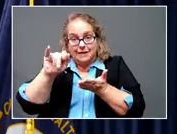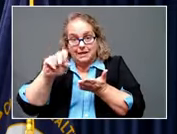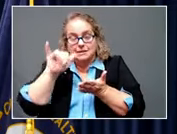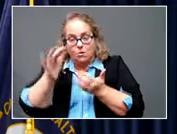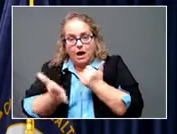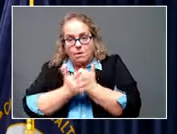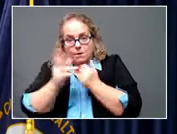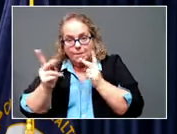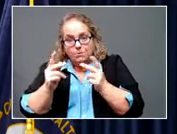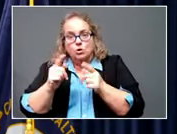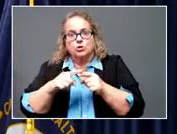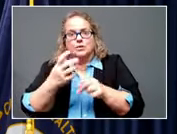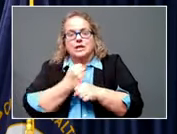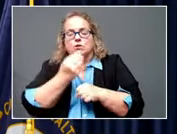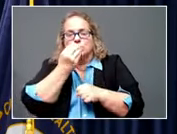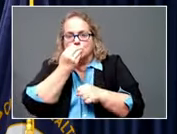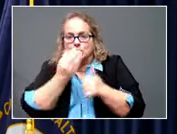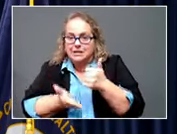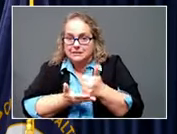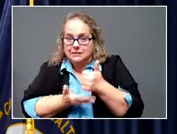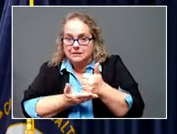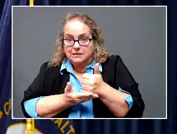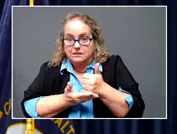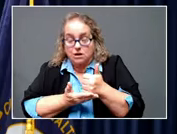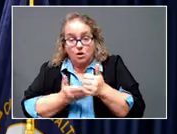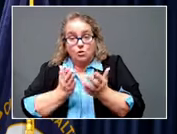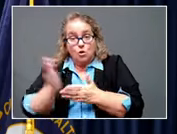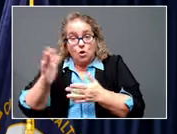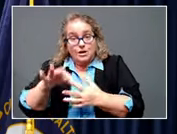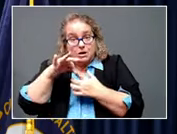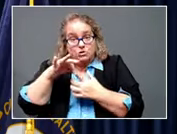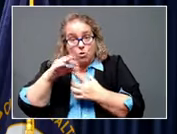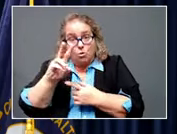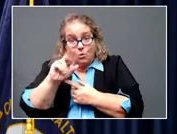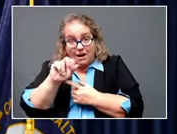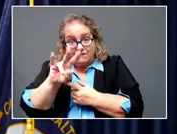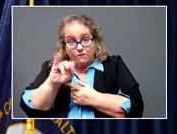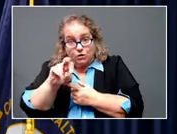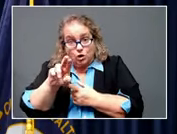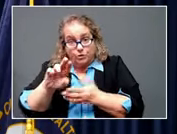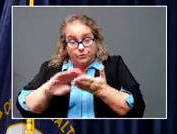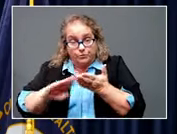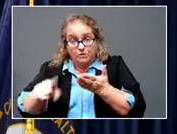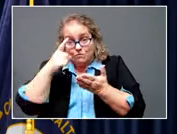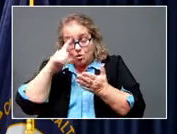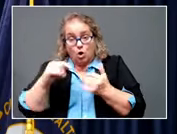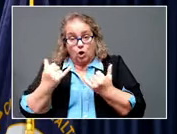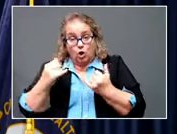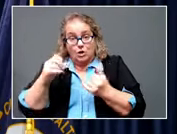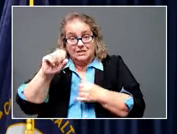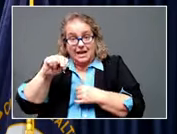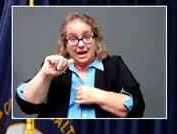food assistance. Through a special waiver for current SNAP beneficiaries, they can request